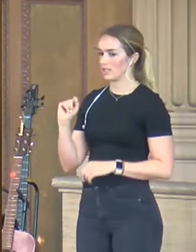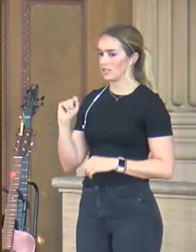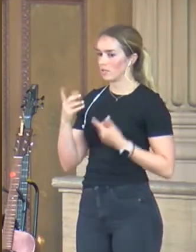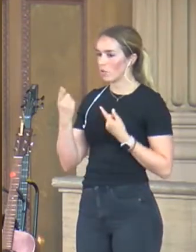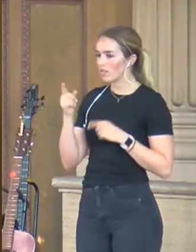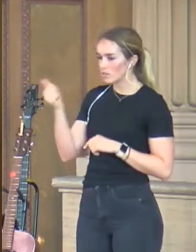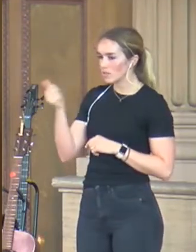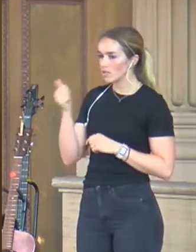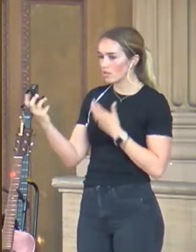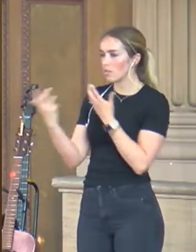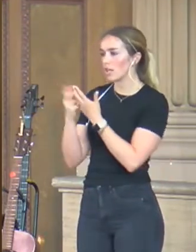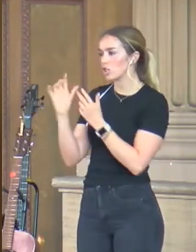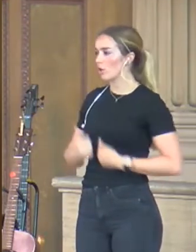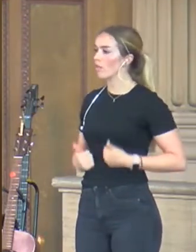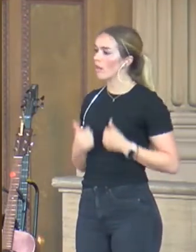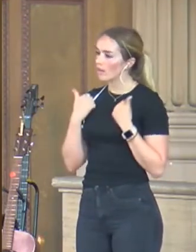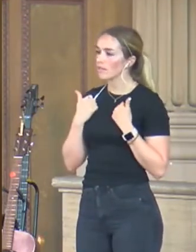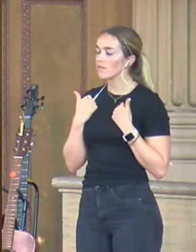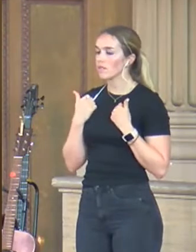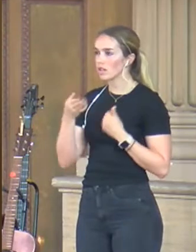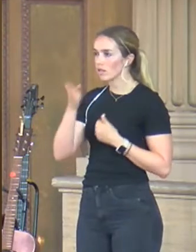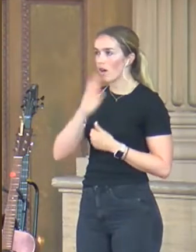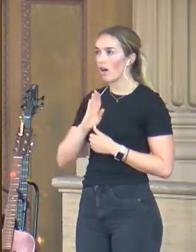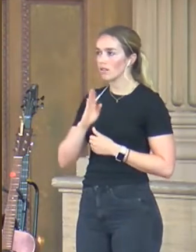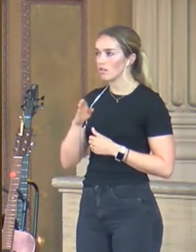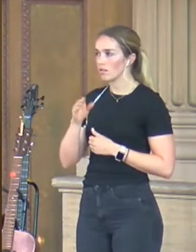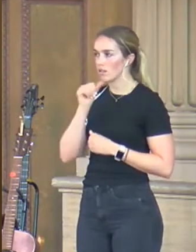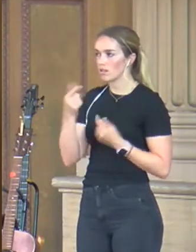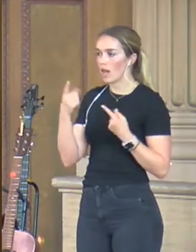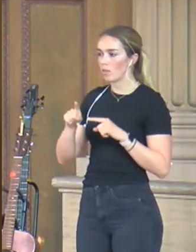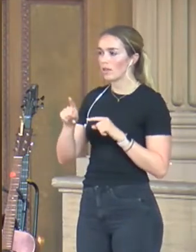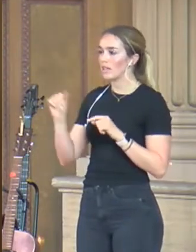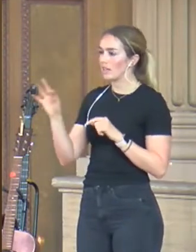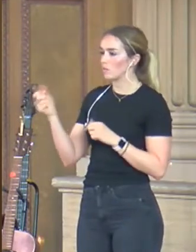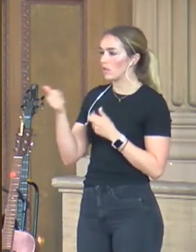allow that to happen. God wouldn't allow that to happen in the life of an innocent person.